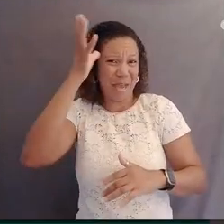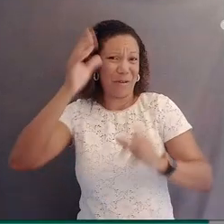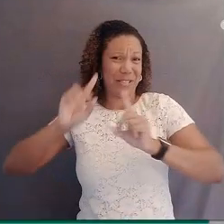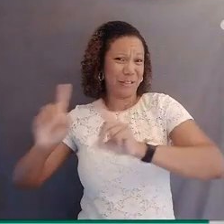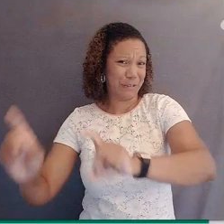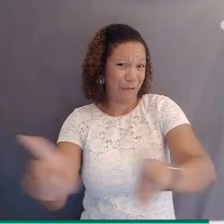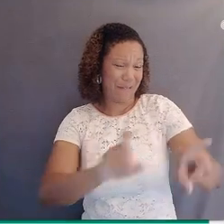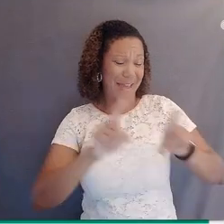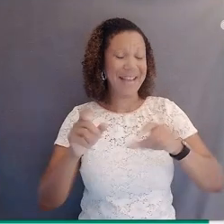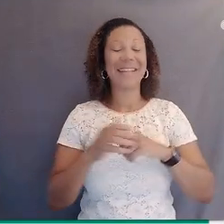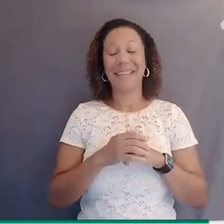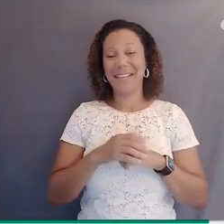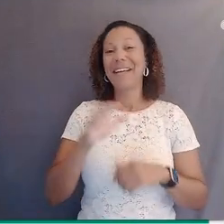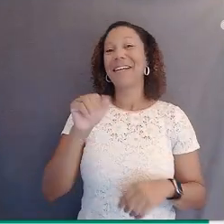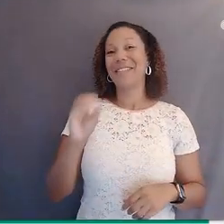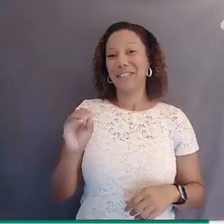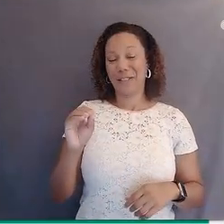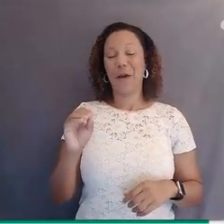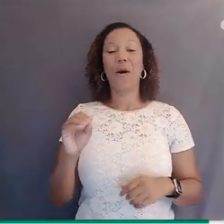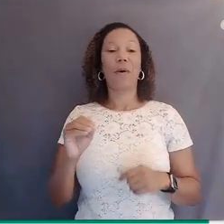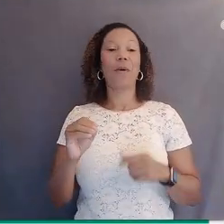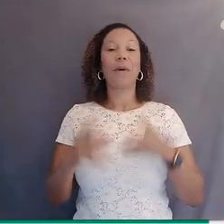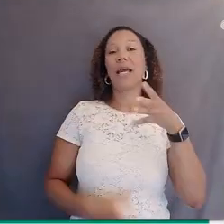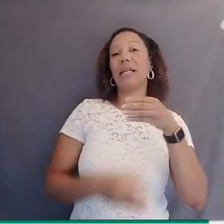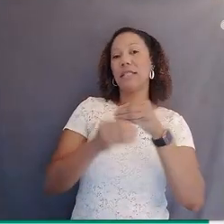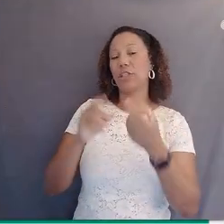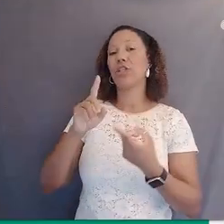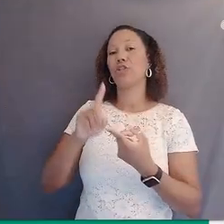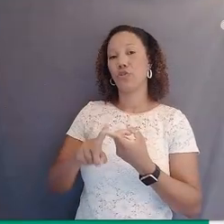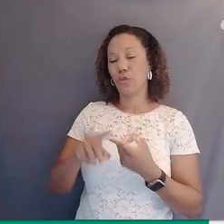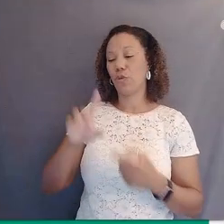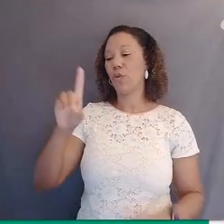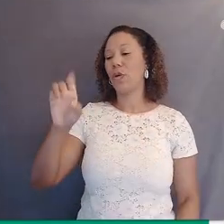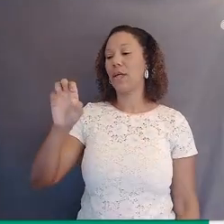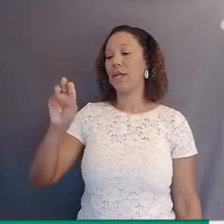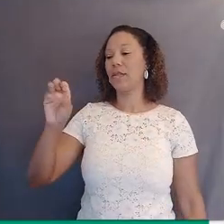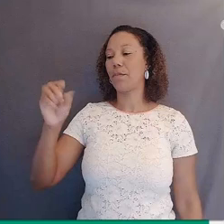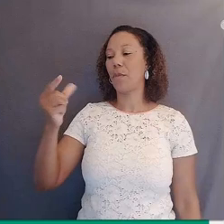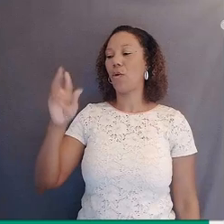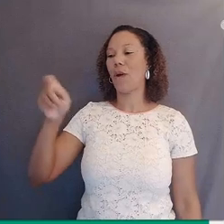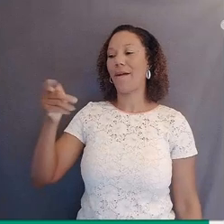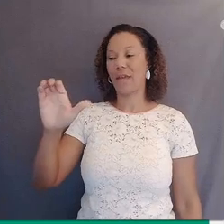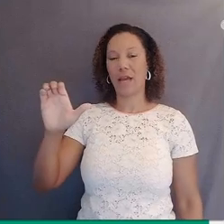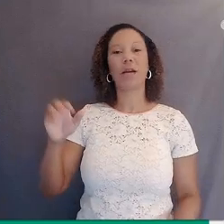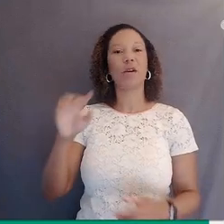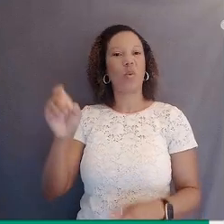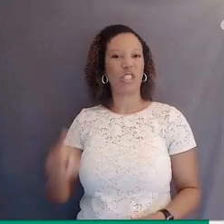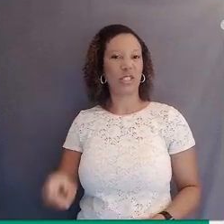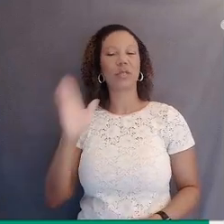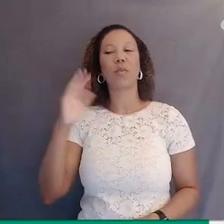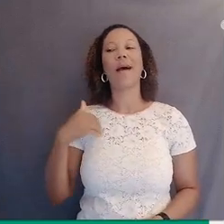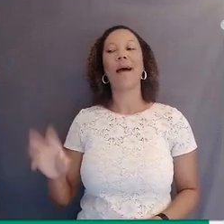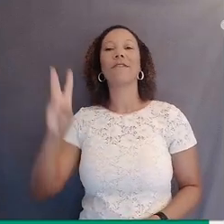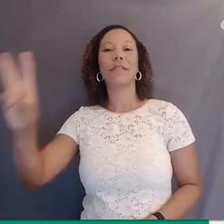survey. So in addition to demographic questions, each survey has 6